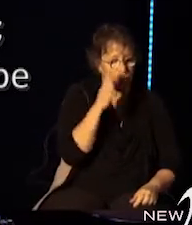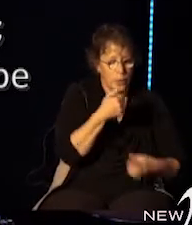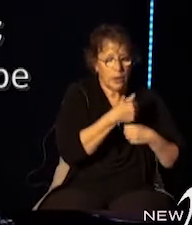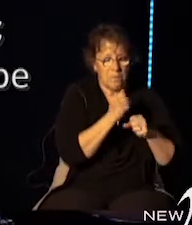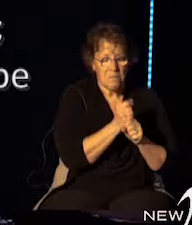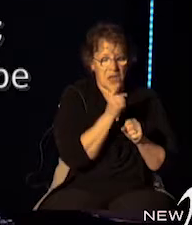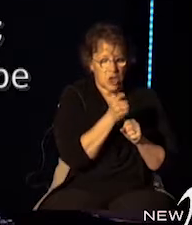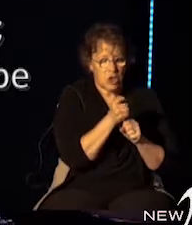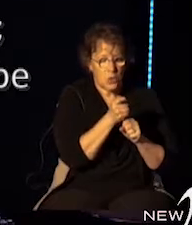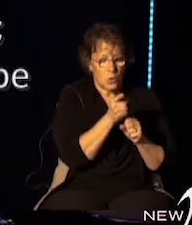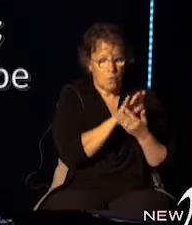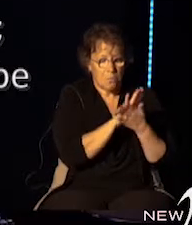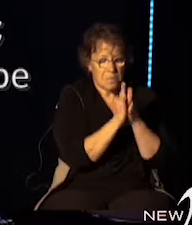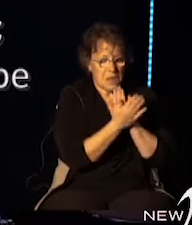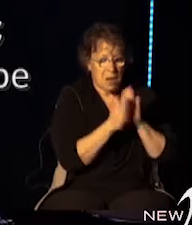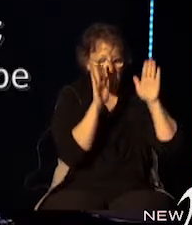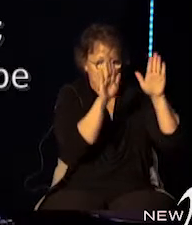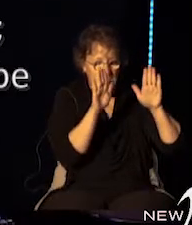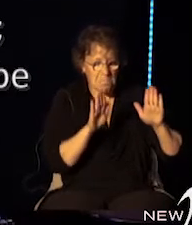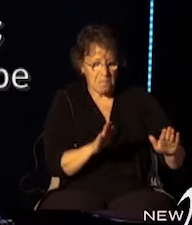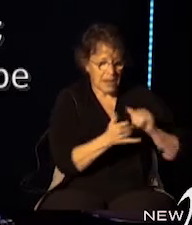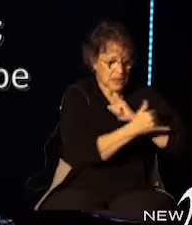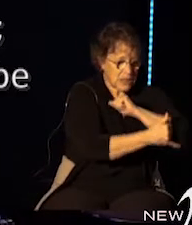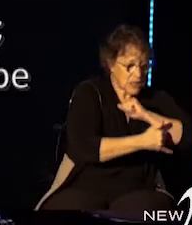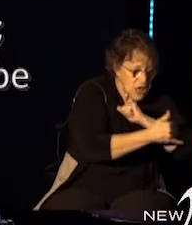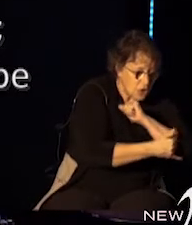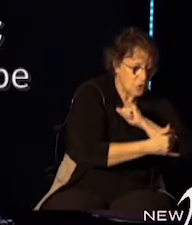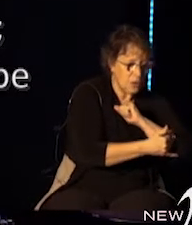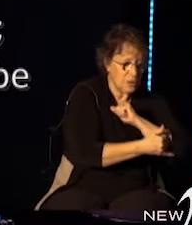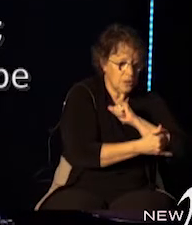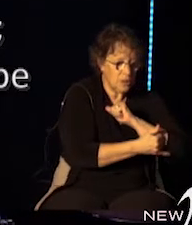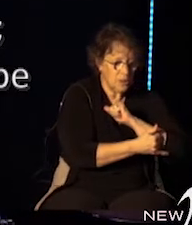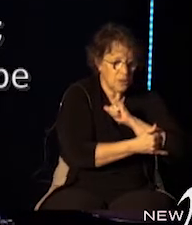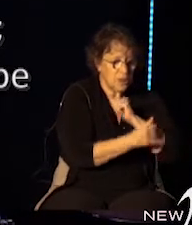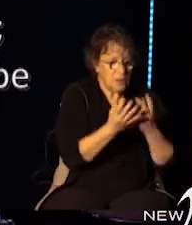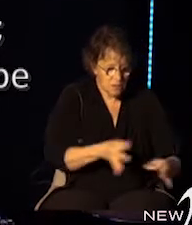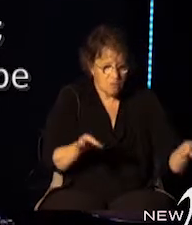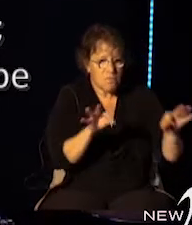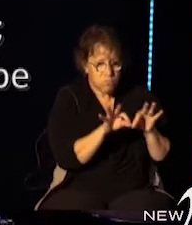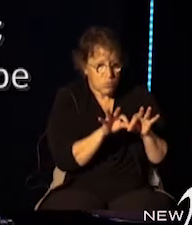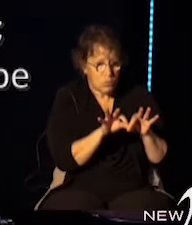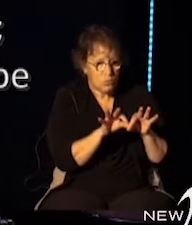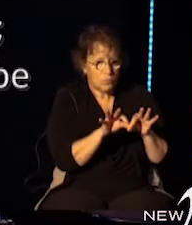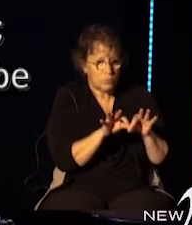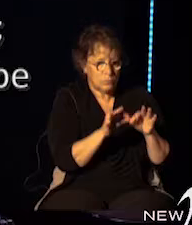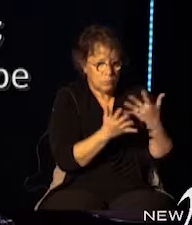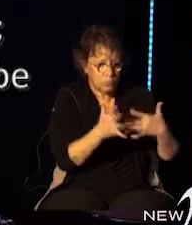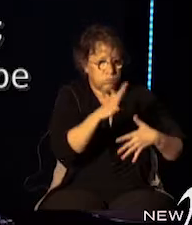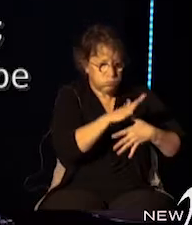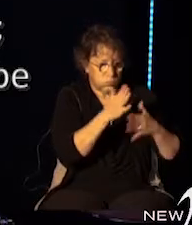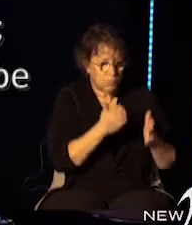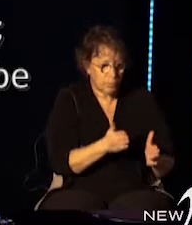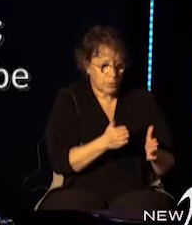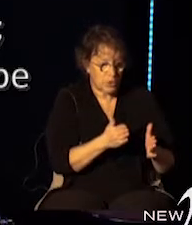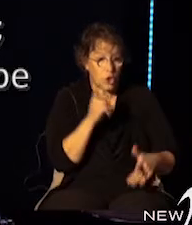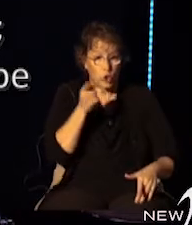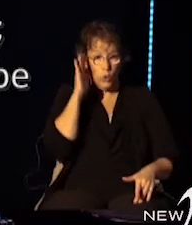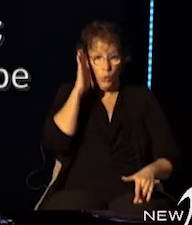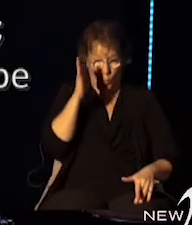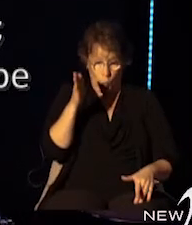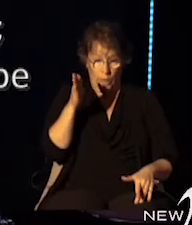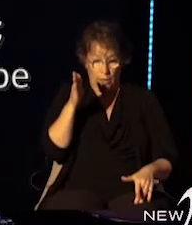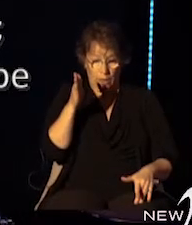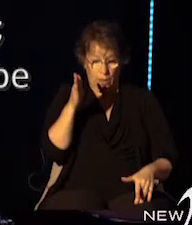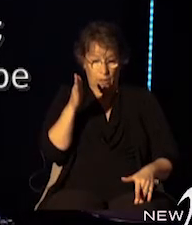great nation, and I will bless you. You will be a blessing, so you're blessed to be